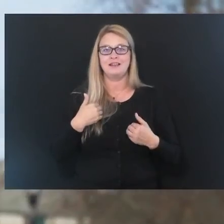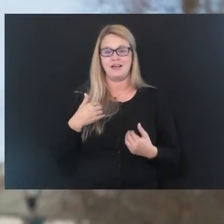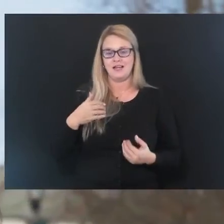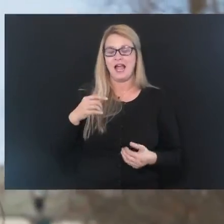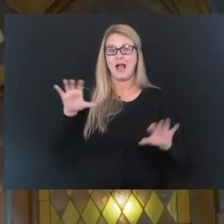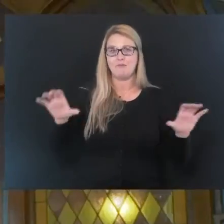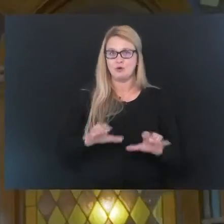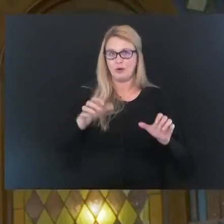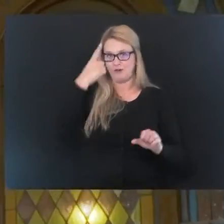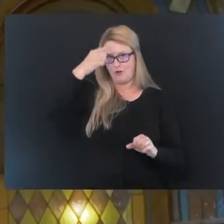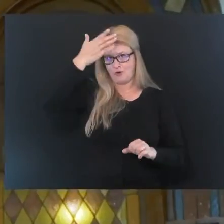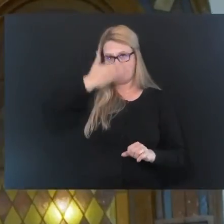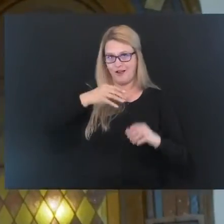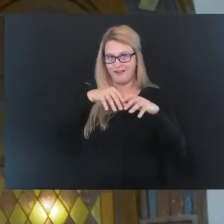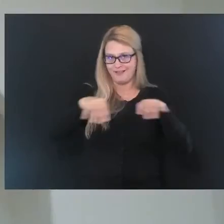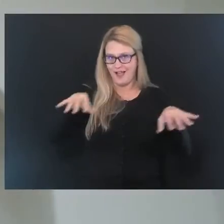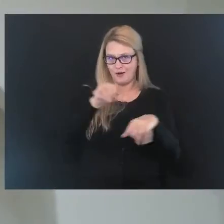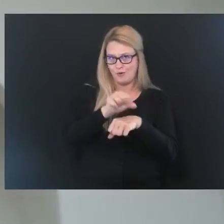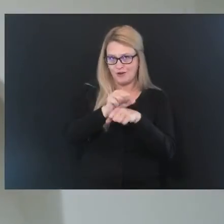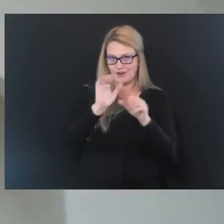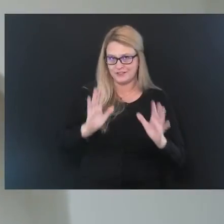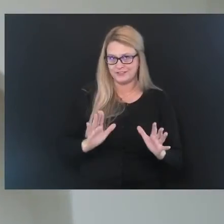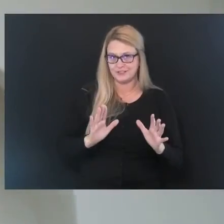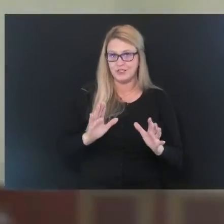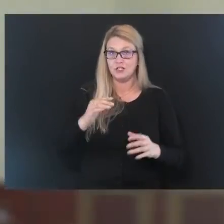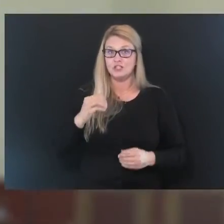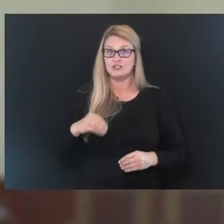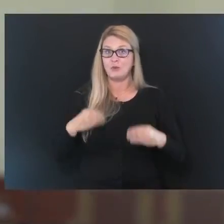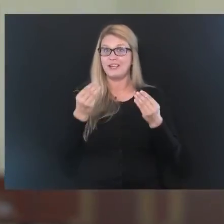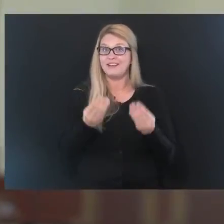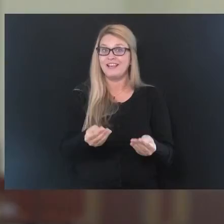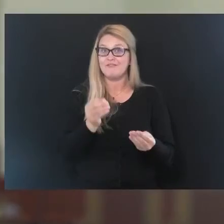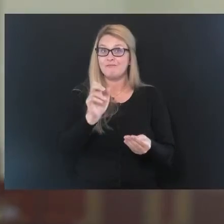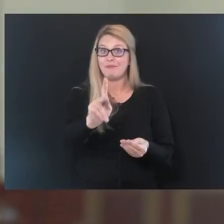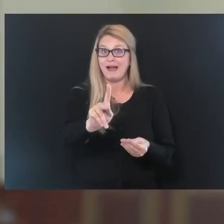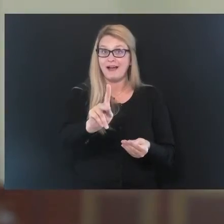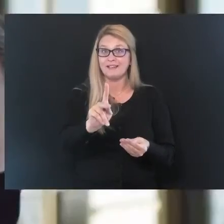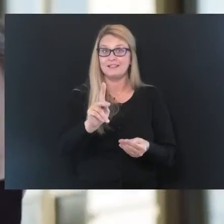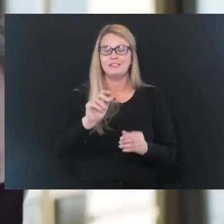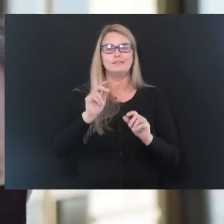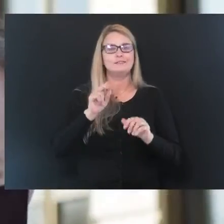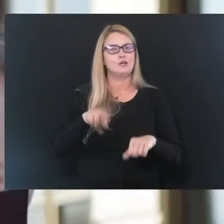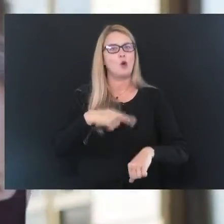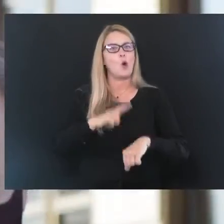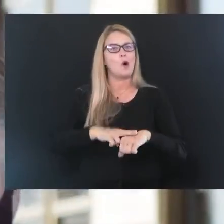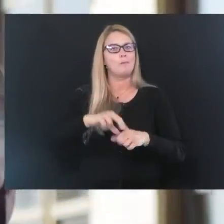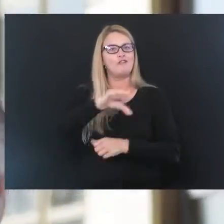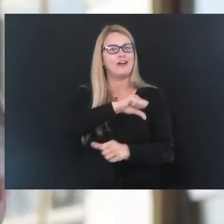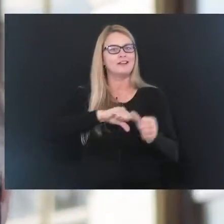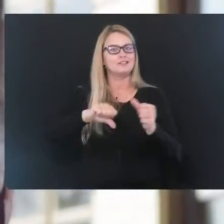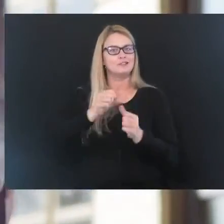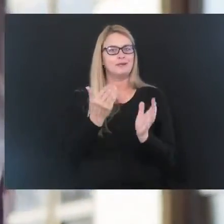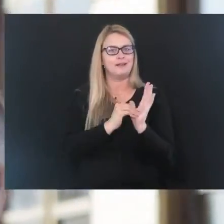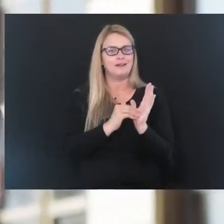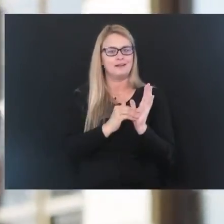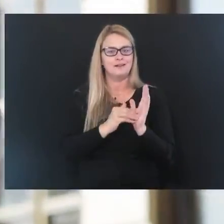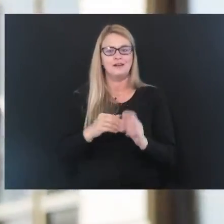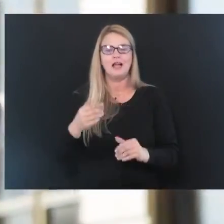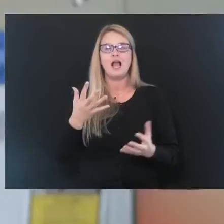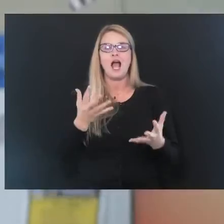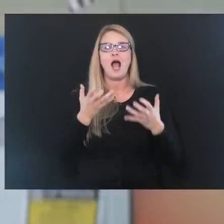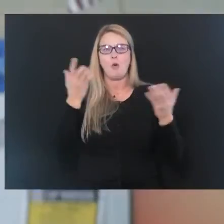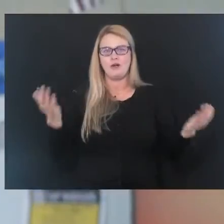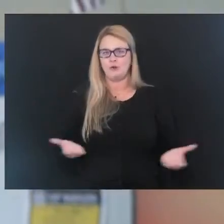for the frontline workers. So we could get back to ordinary fellowship again. I'm doing this for our